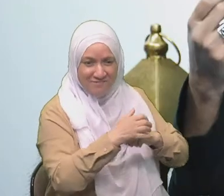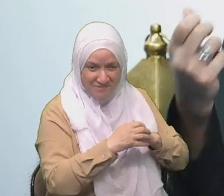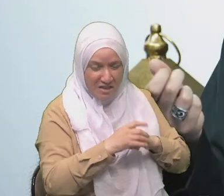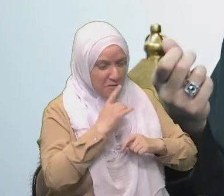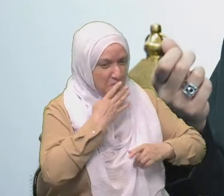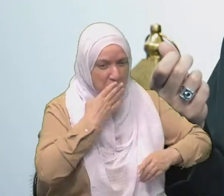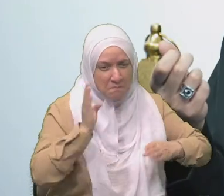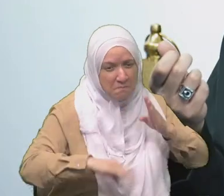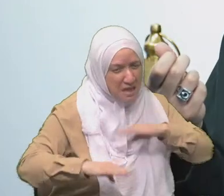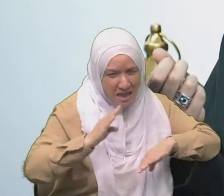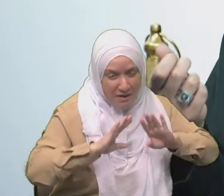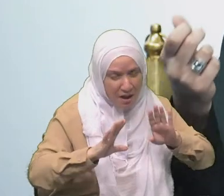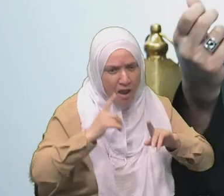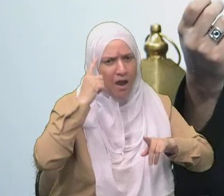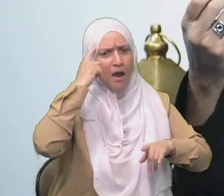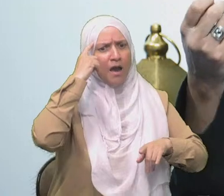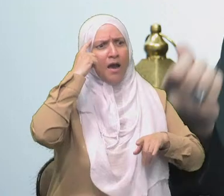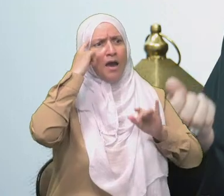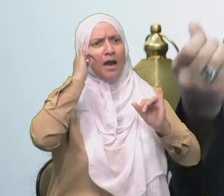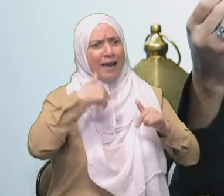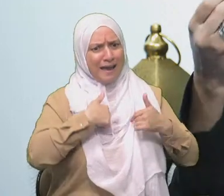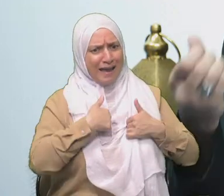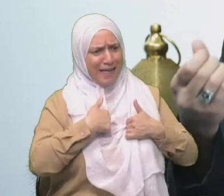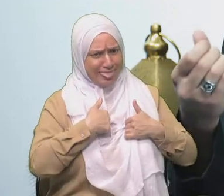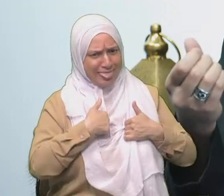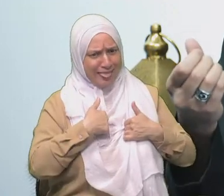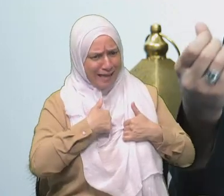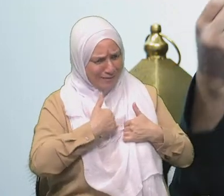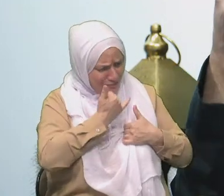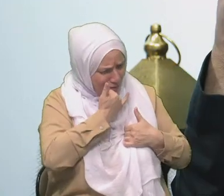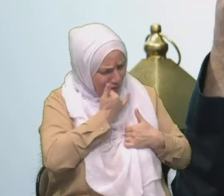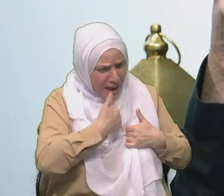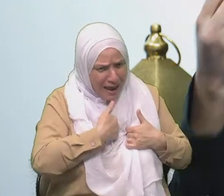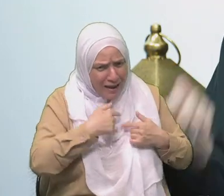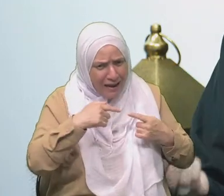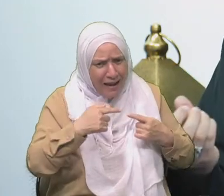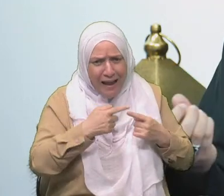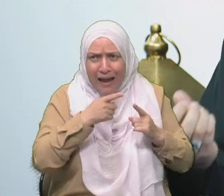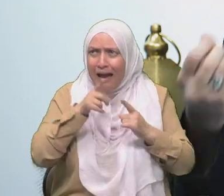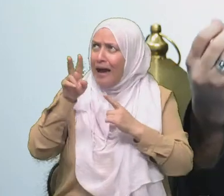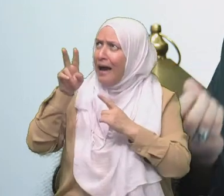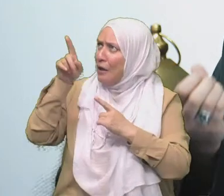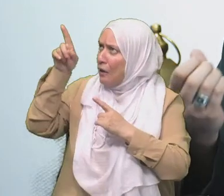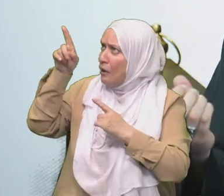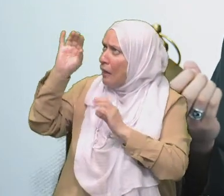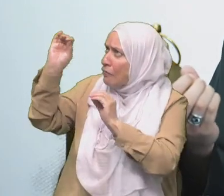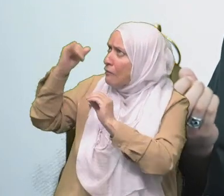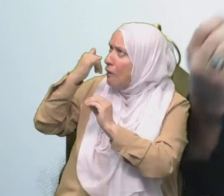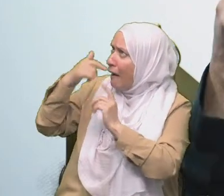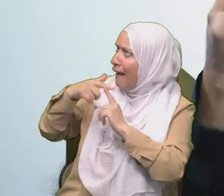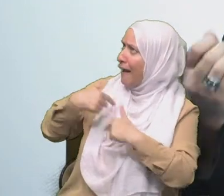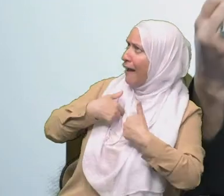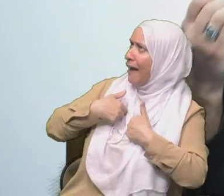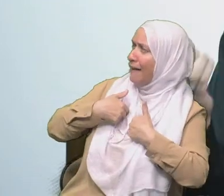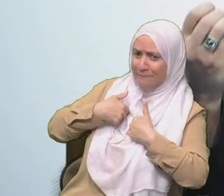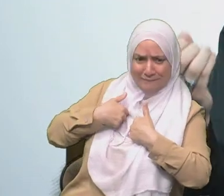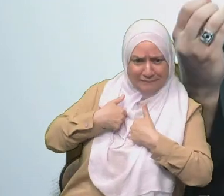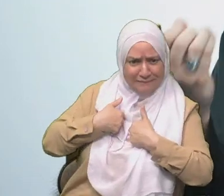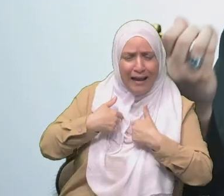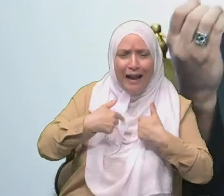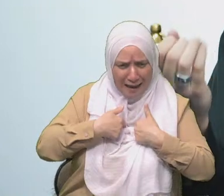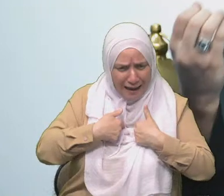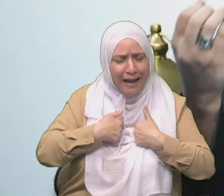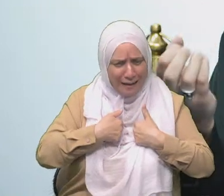will forgive you. And He wants you to ask Him with confidence that you will be forgiven. Who taught